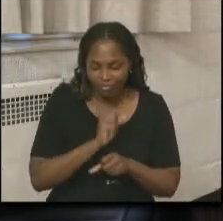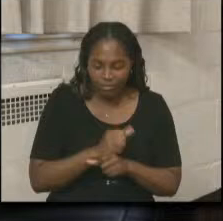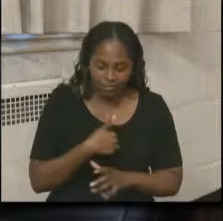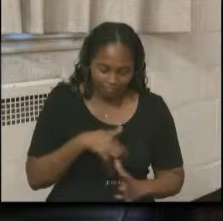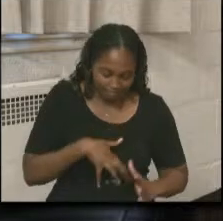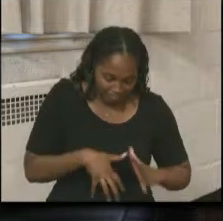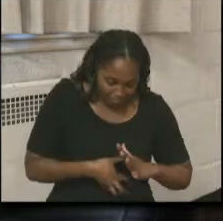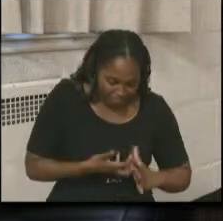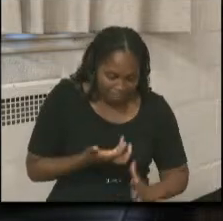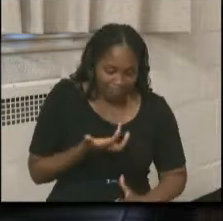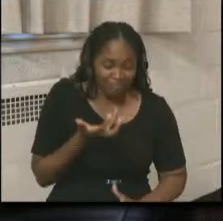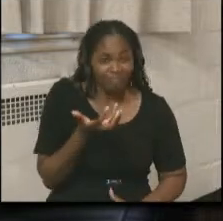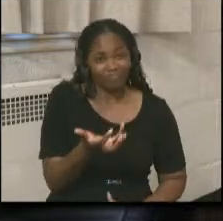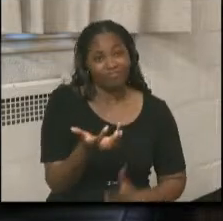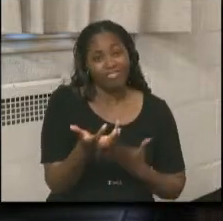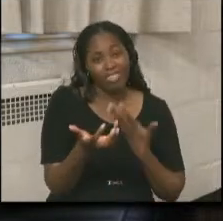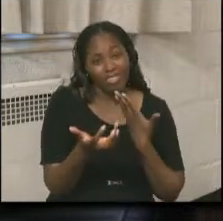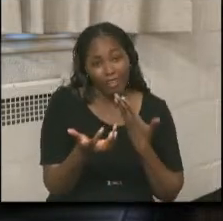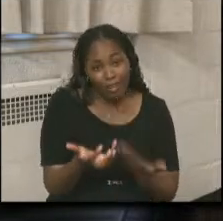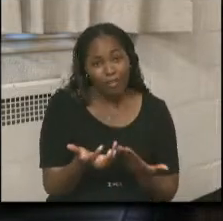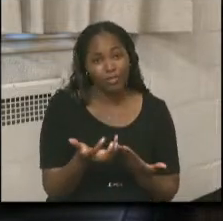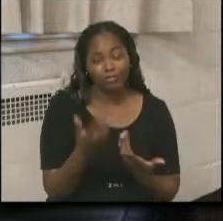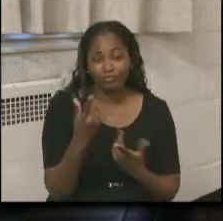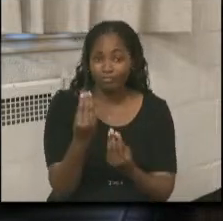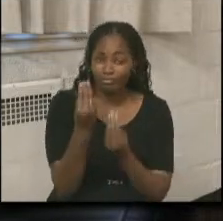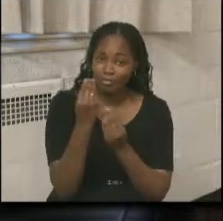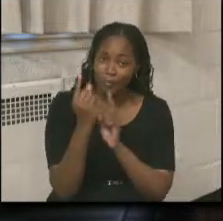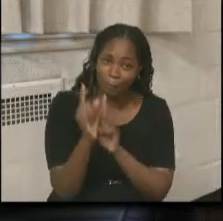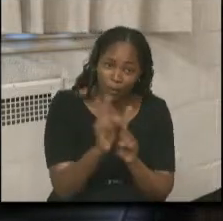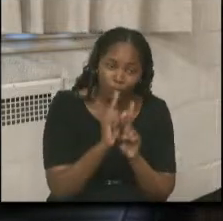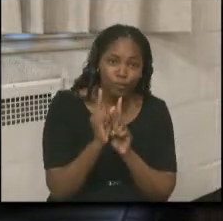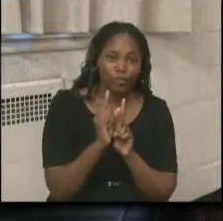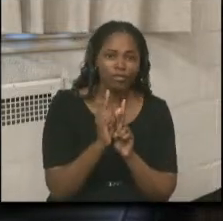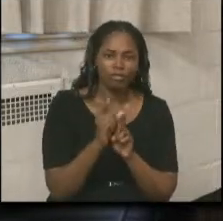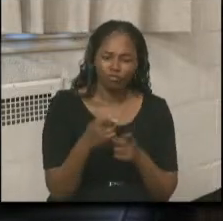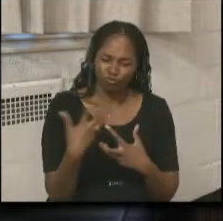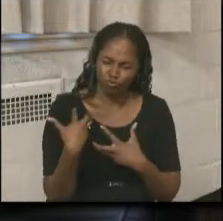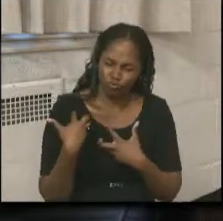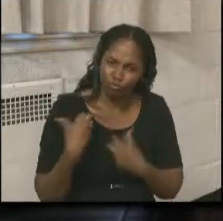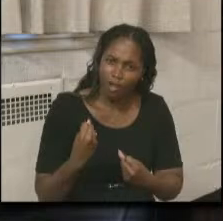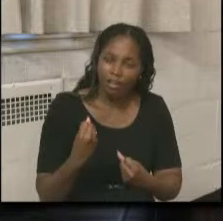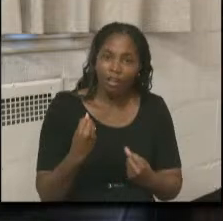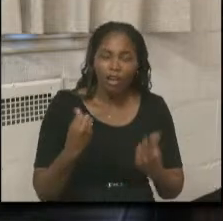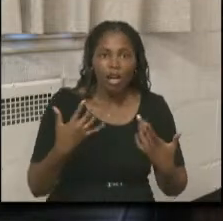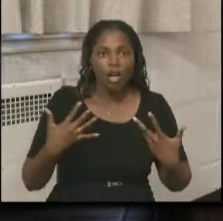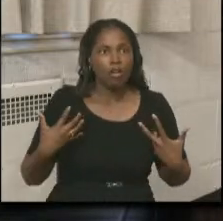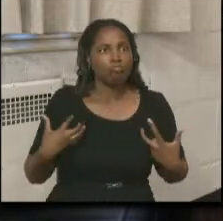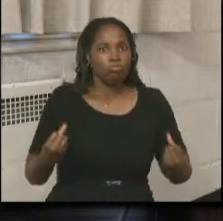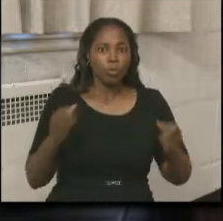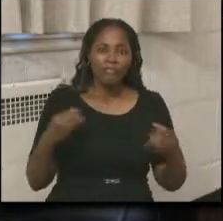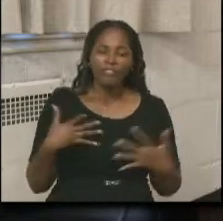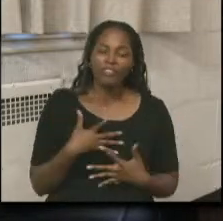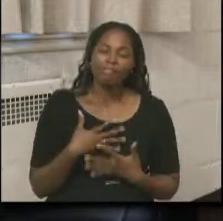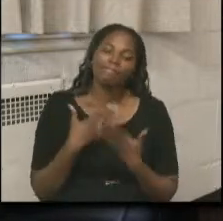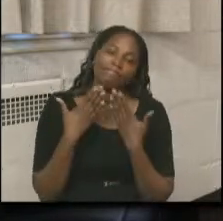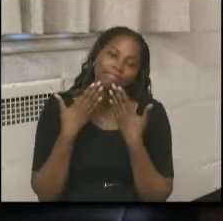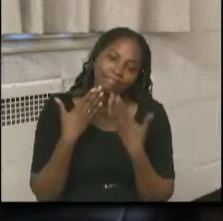heart for your mentorship, for your strength, and for your courage. Thank